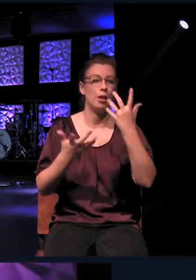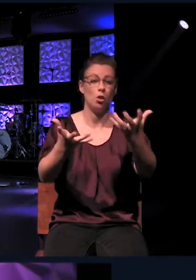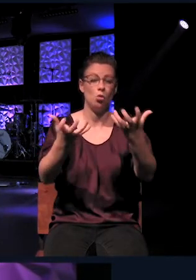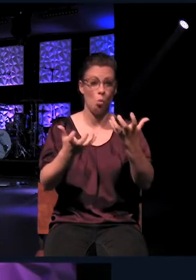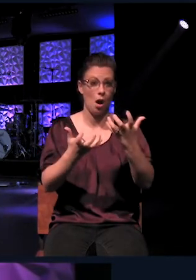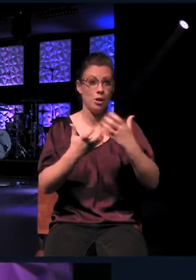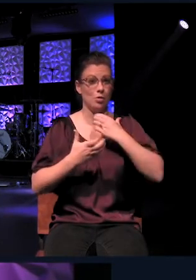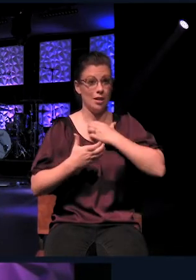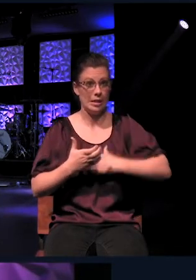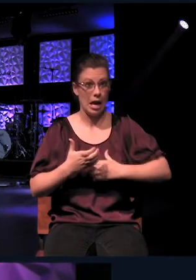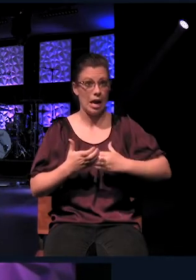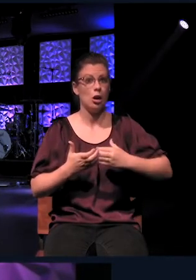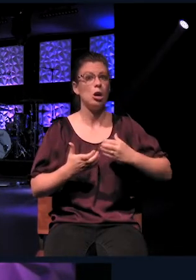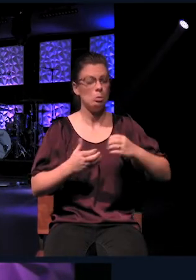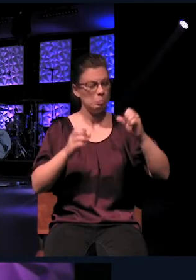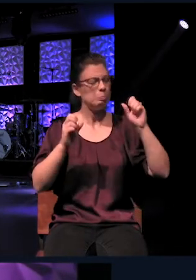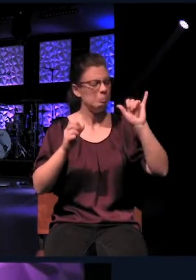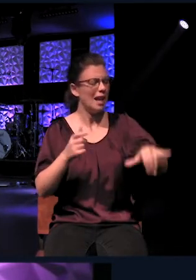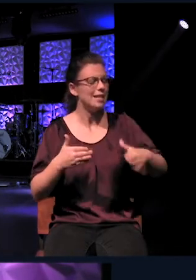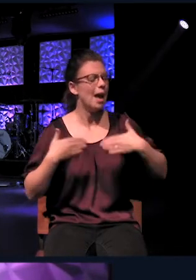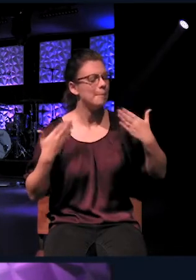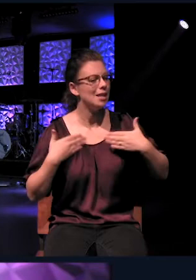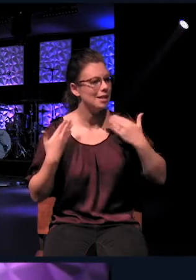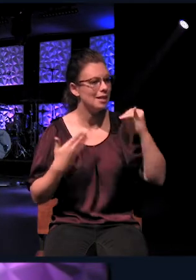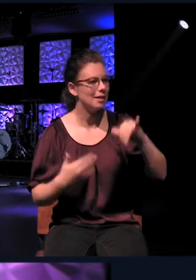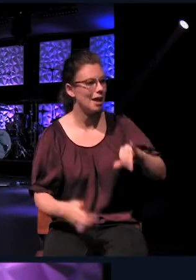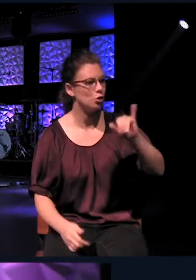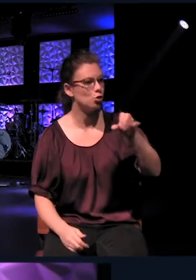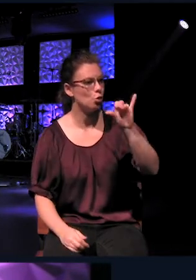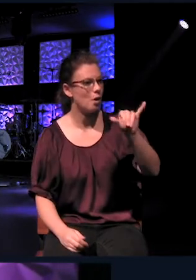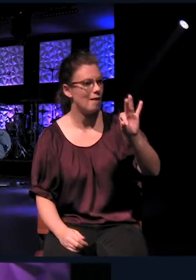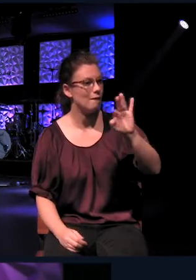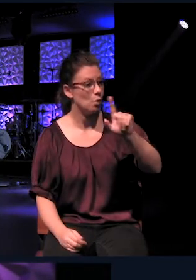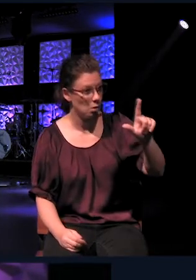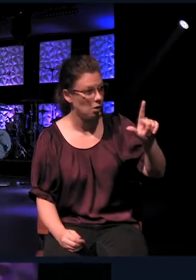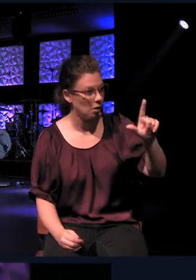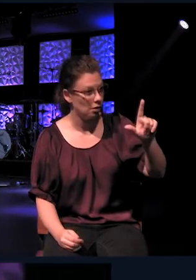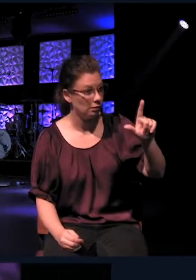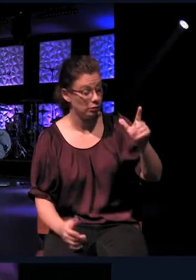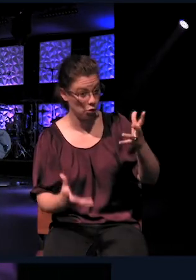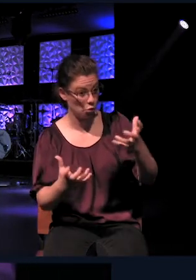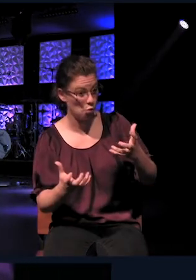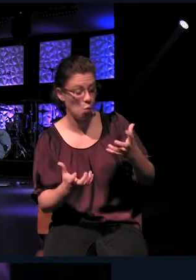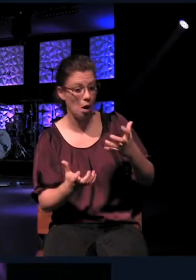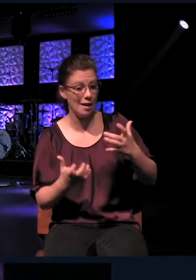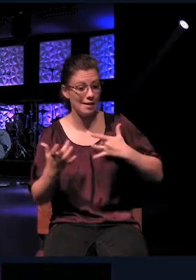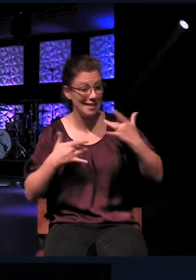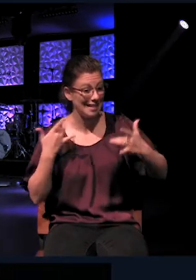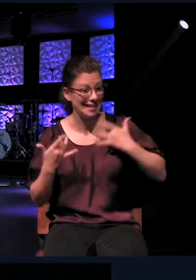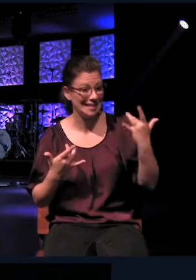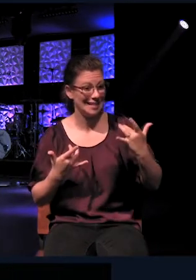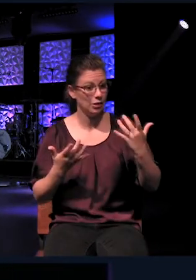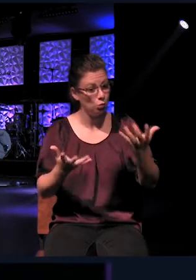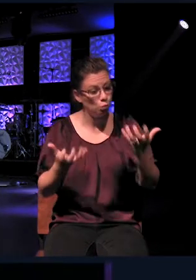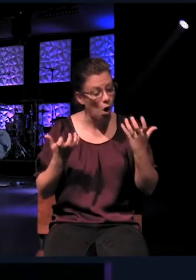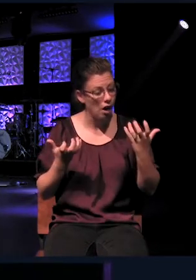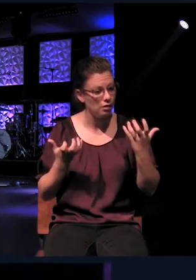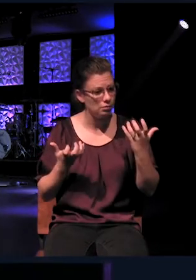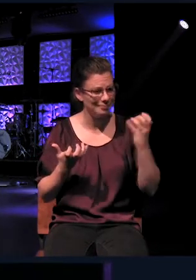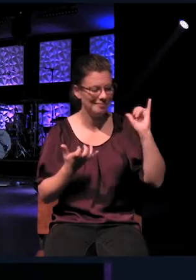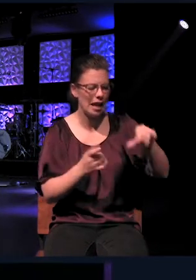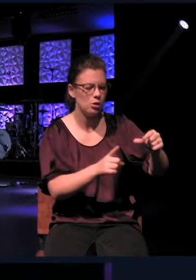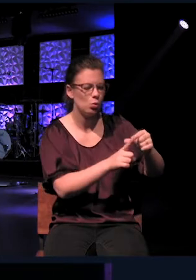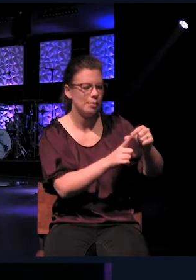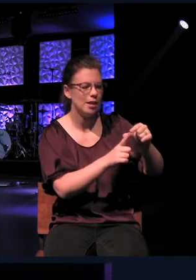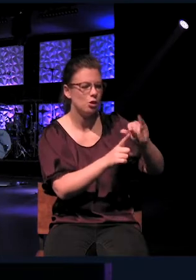a state of happiness, is to experience great pleasure or delight. So then I'm thinking, okay, what's the opposite of joy? So those